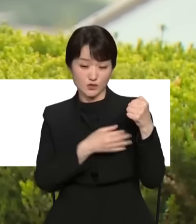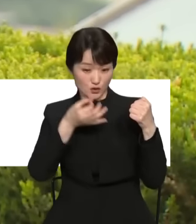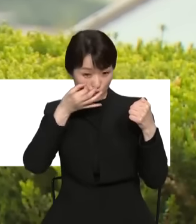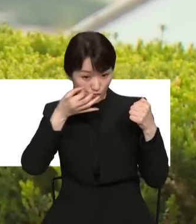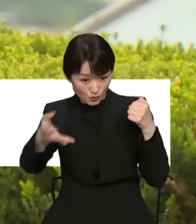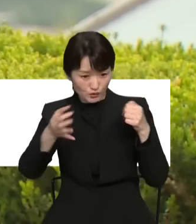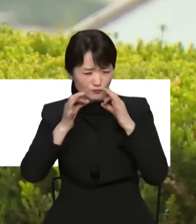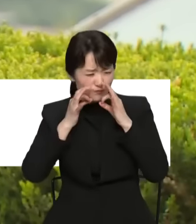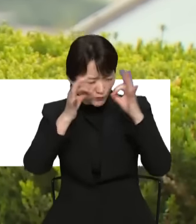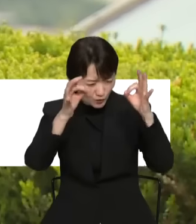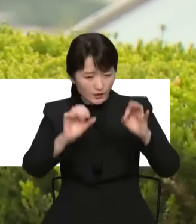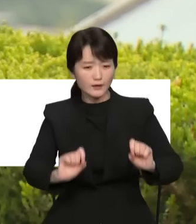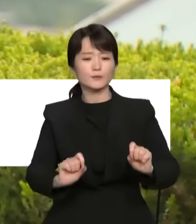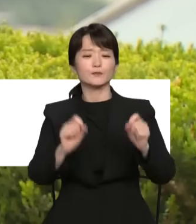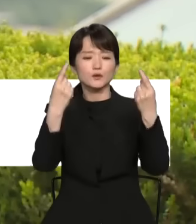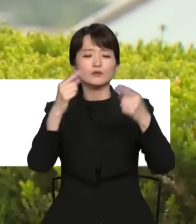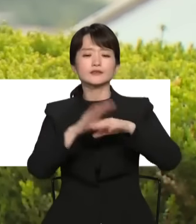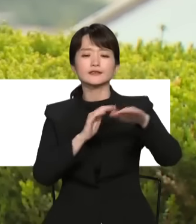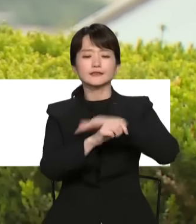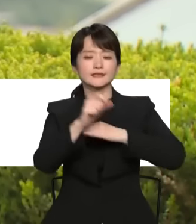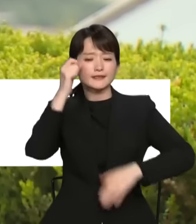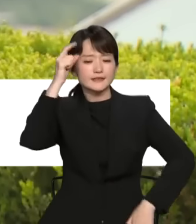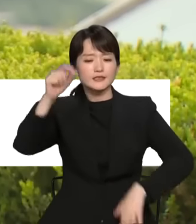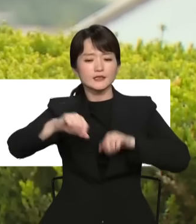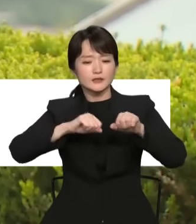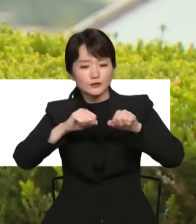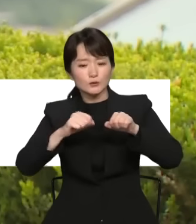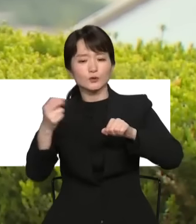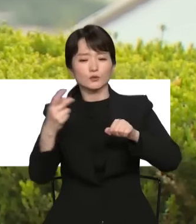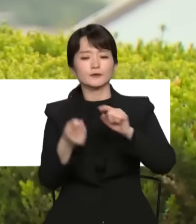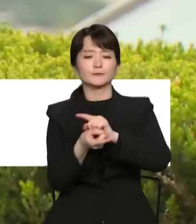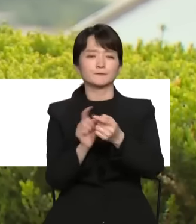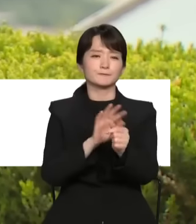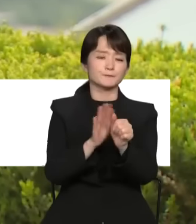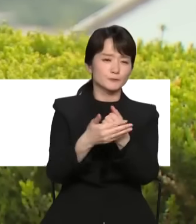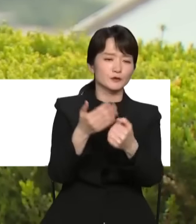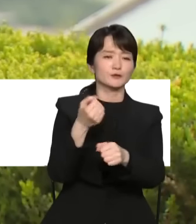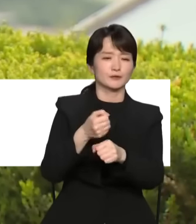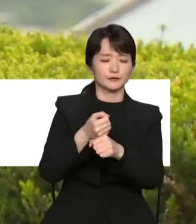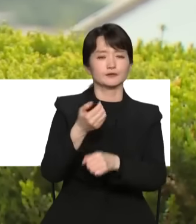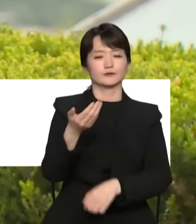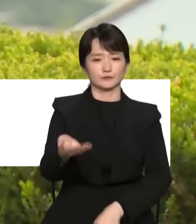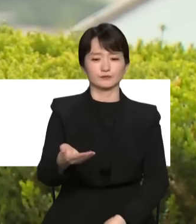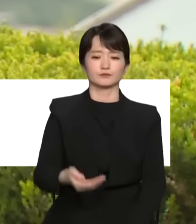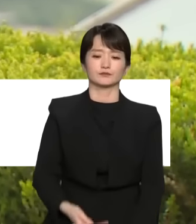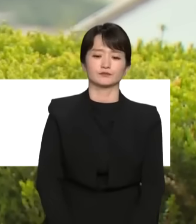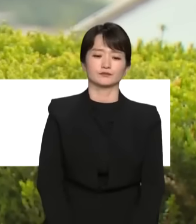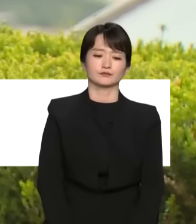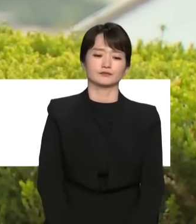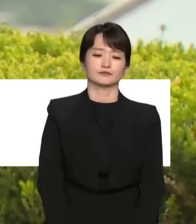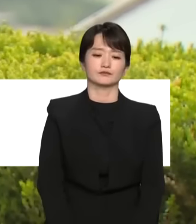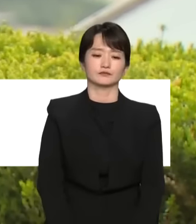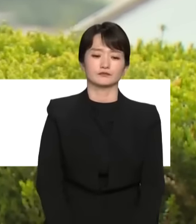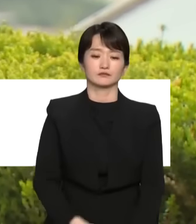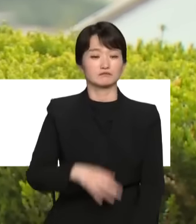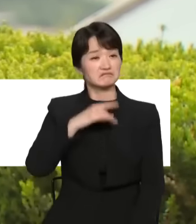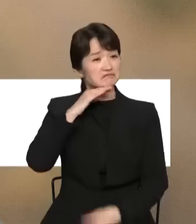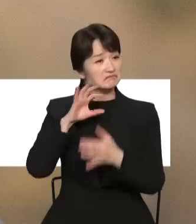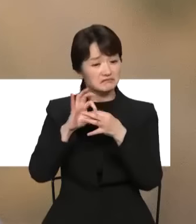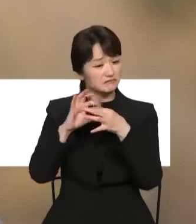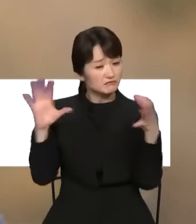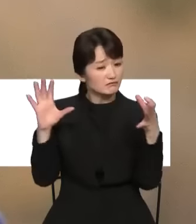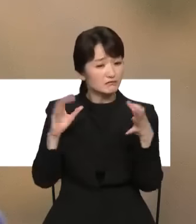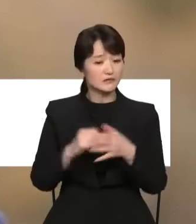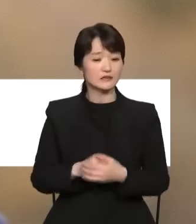Also, helping each other. It's not that they have to perform well, but they have to help each other as well. So It's not